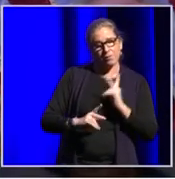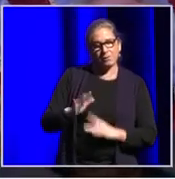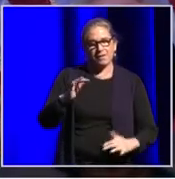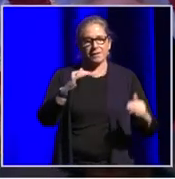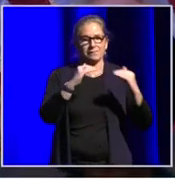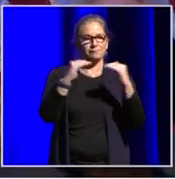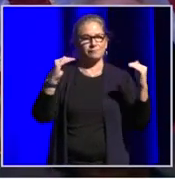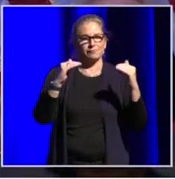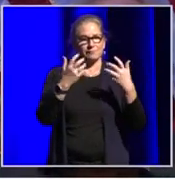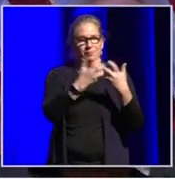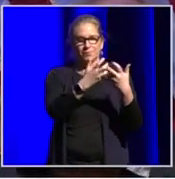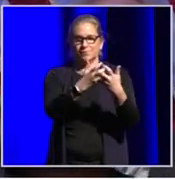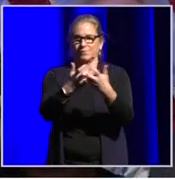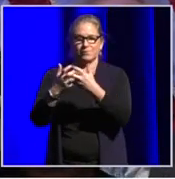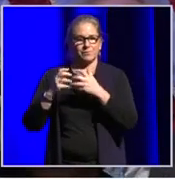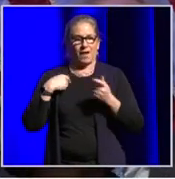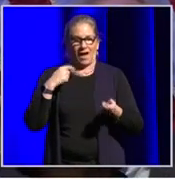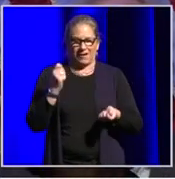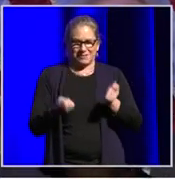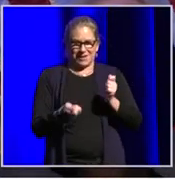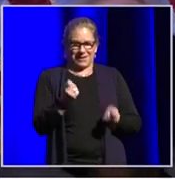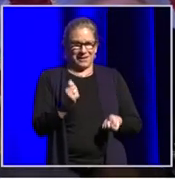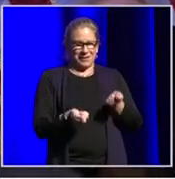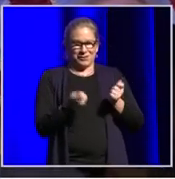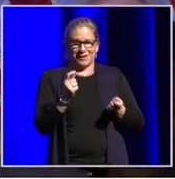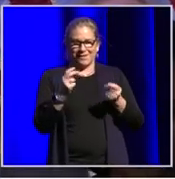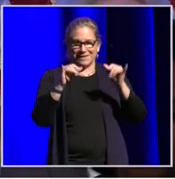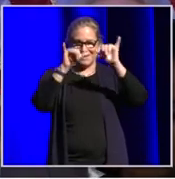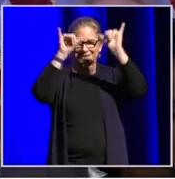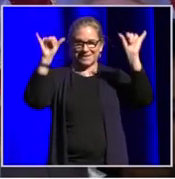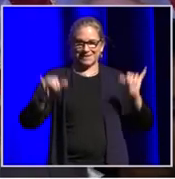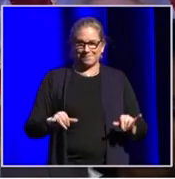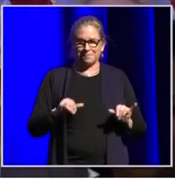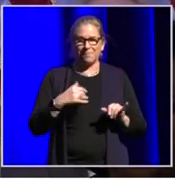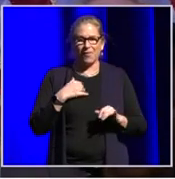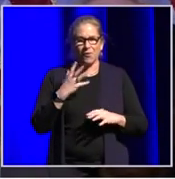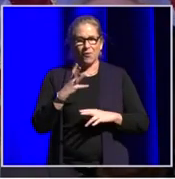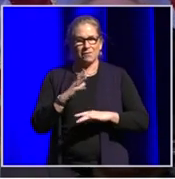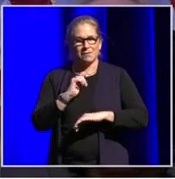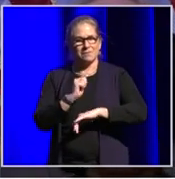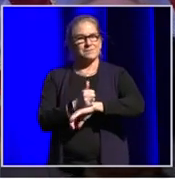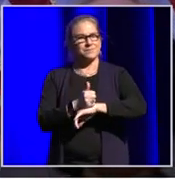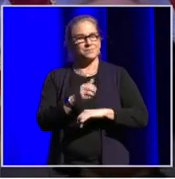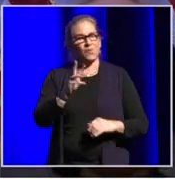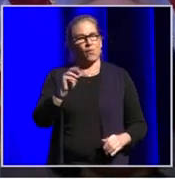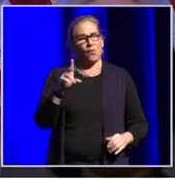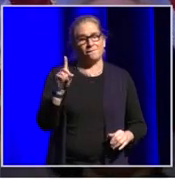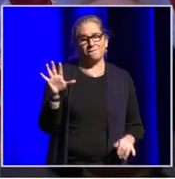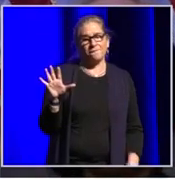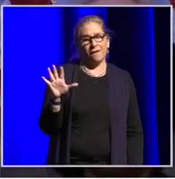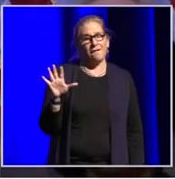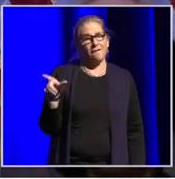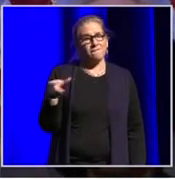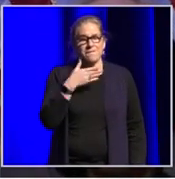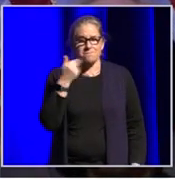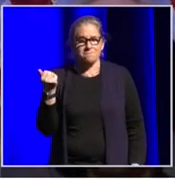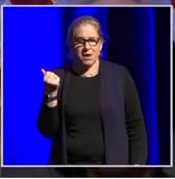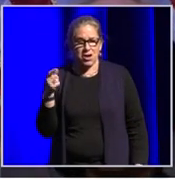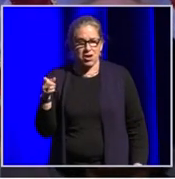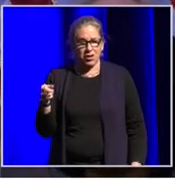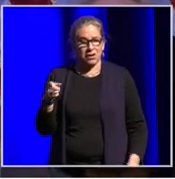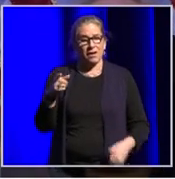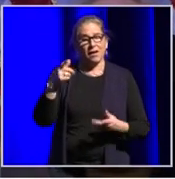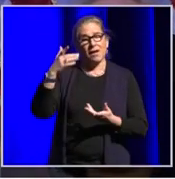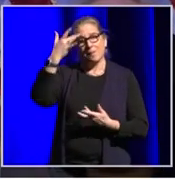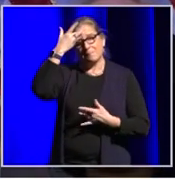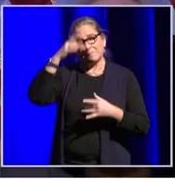represents needed change in Ward 5 and on the DC Council as the district emerges from a global pandemic. By one of the